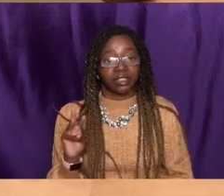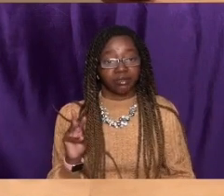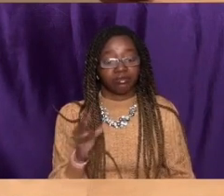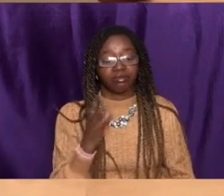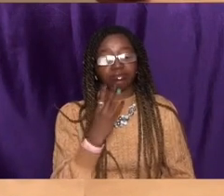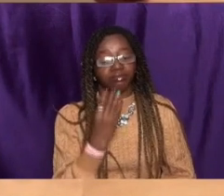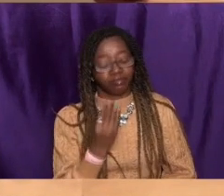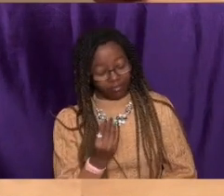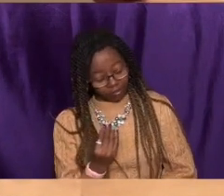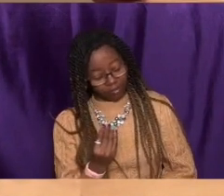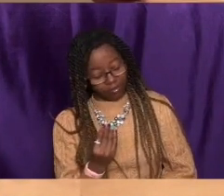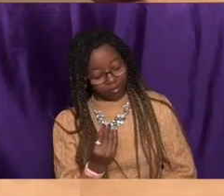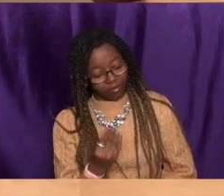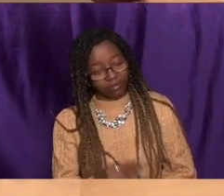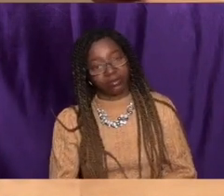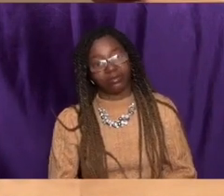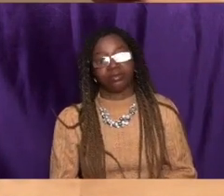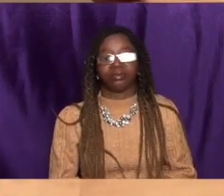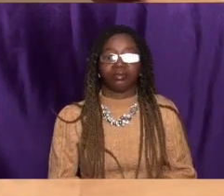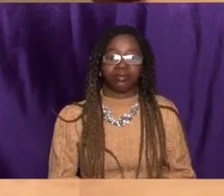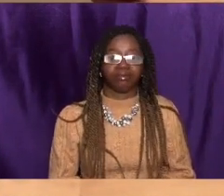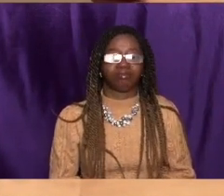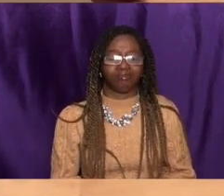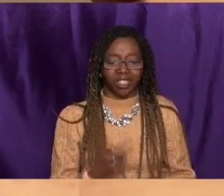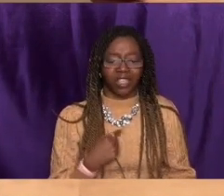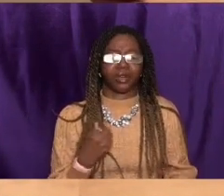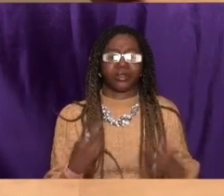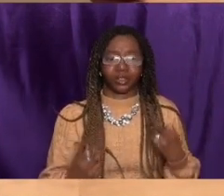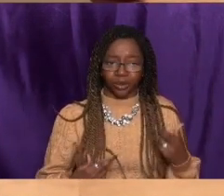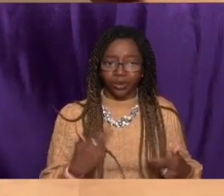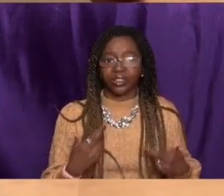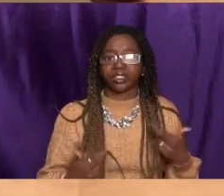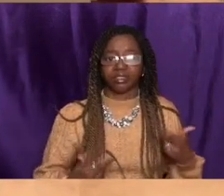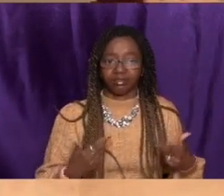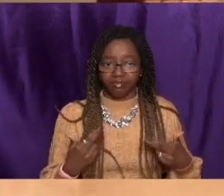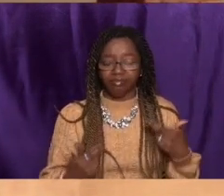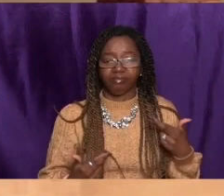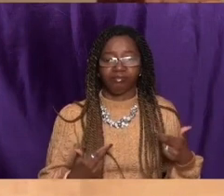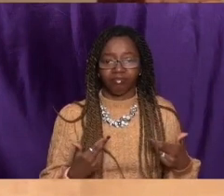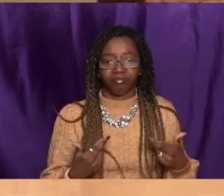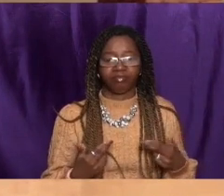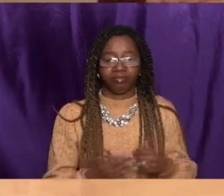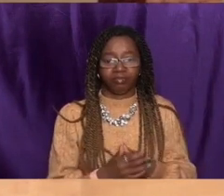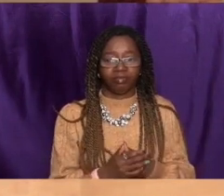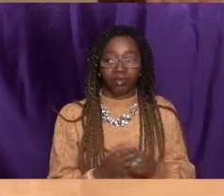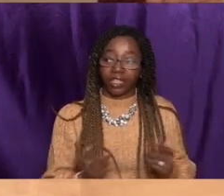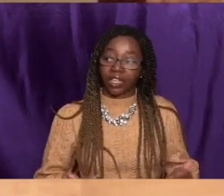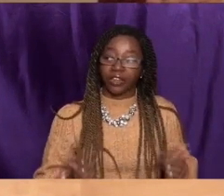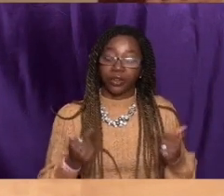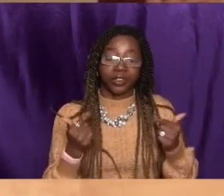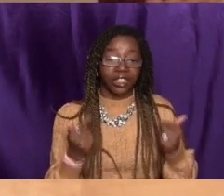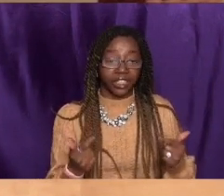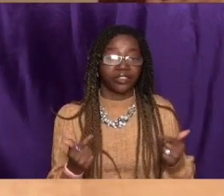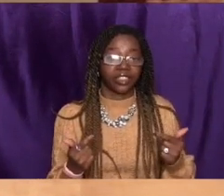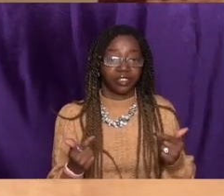sleep. So I rejoice in her living and in her